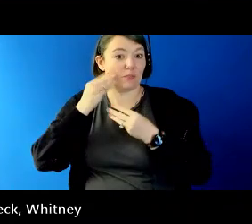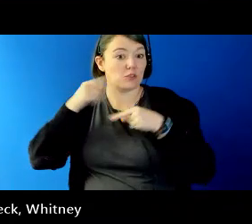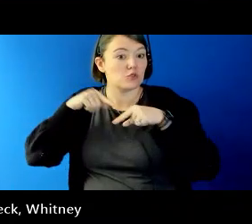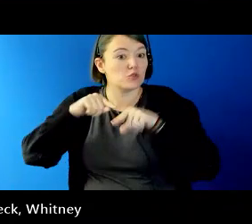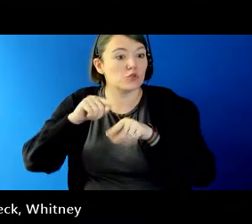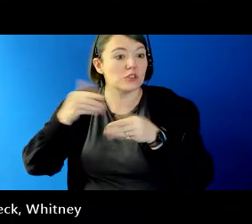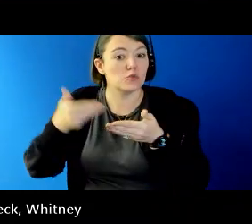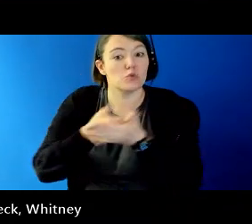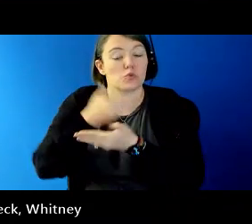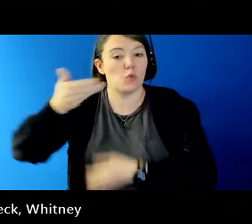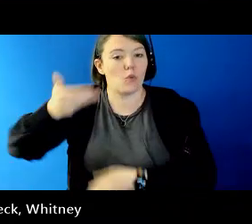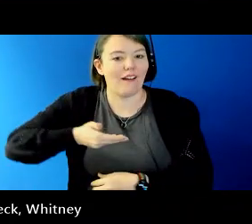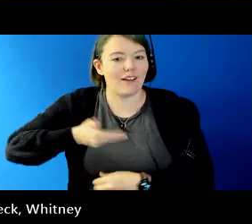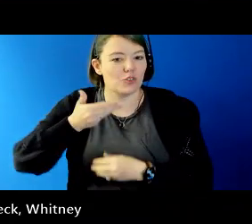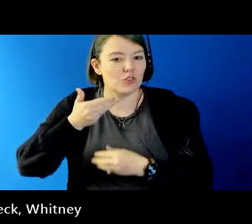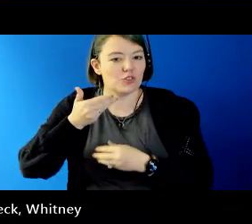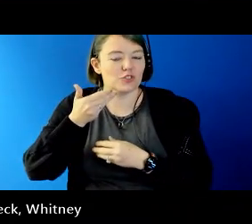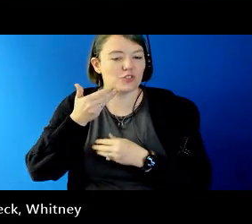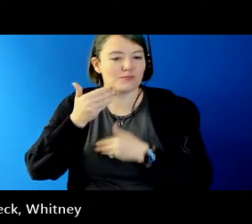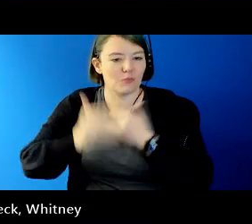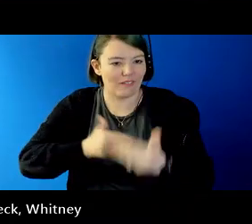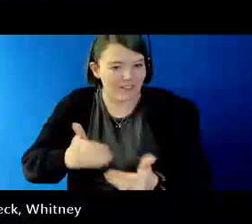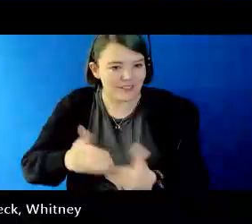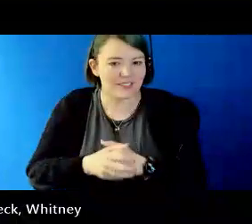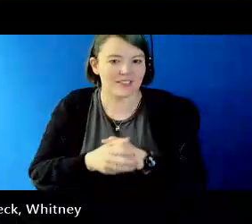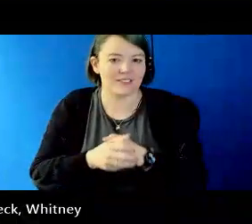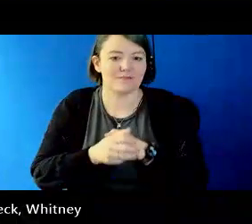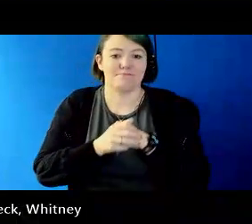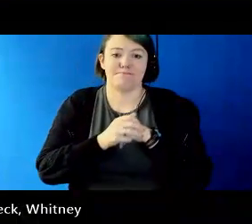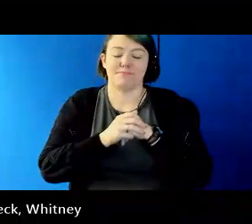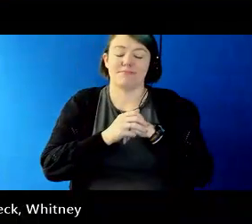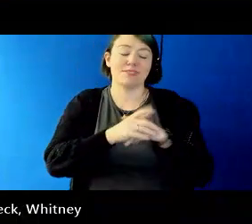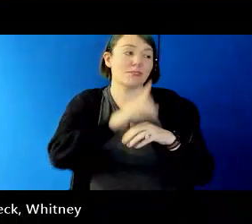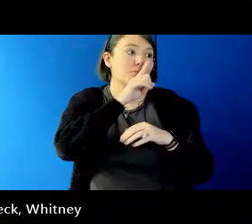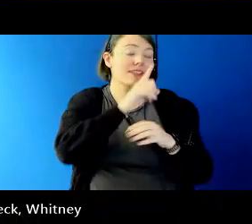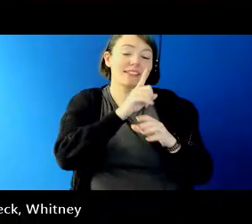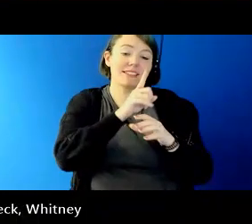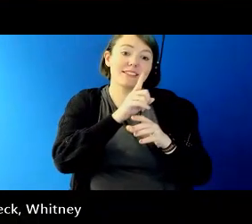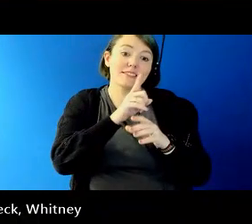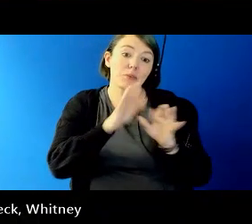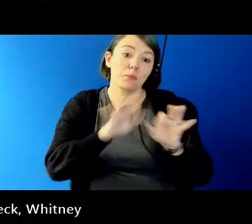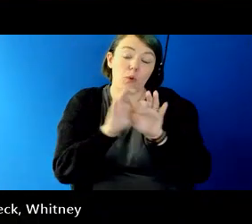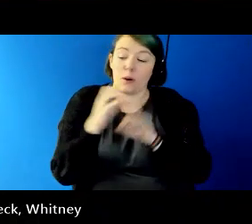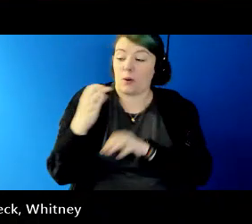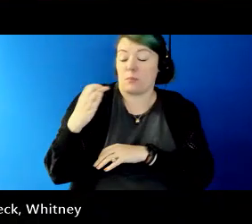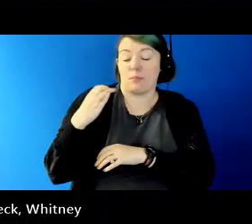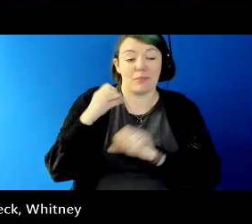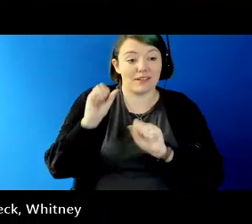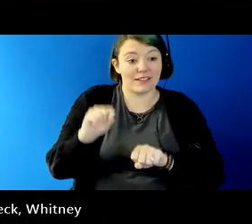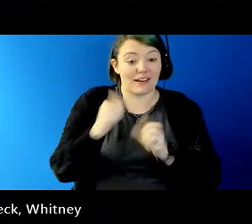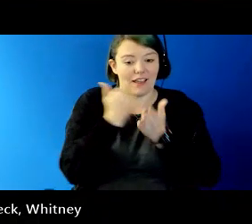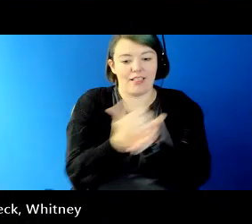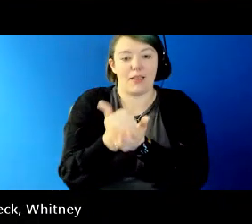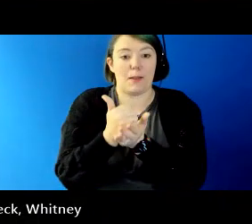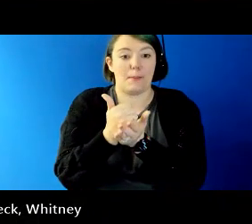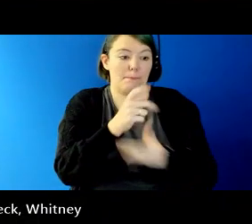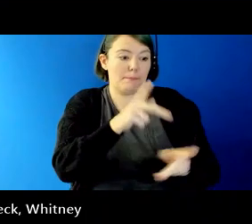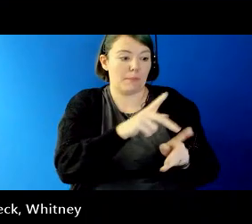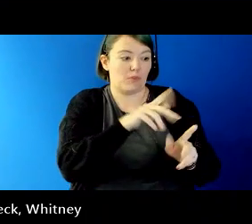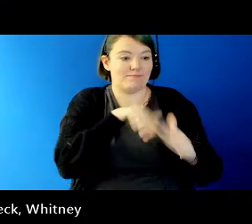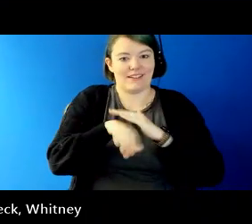stable account. So how does it work? Empowering employees with disabilities to save money and reach financial independence is our